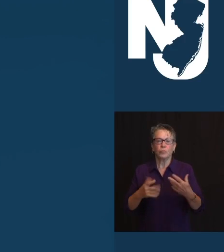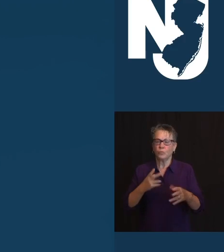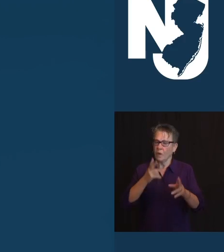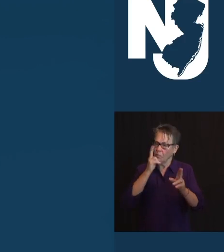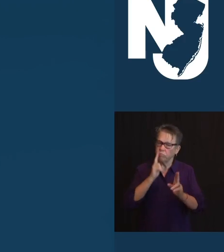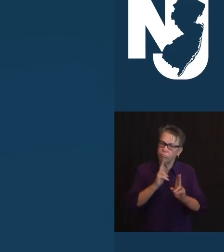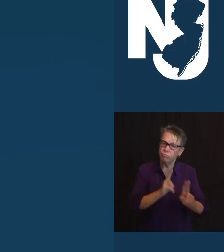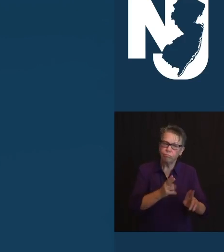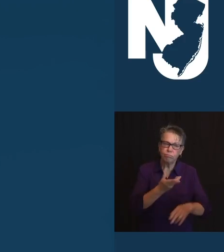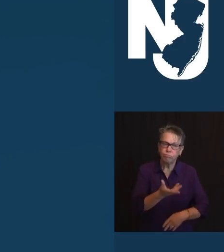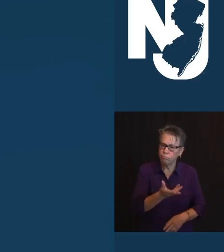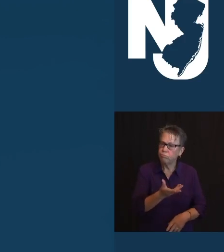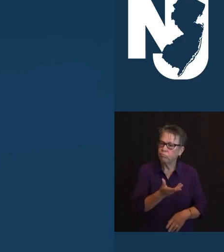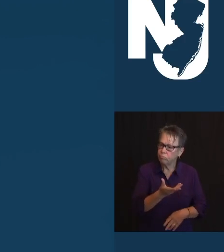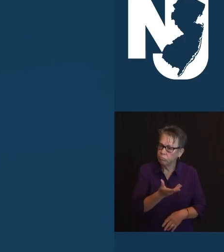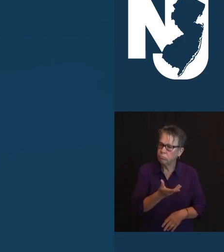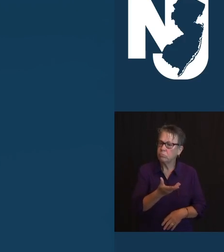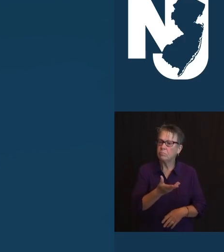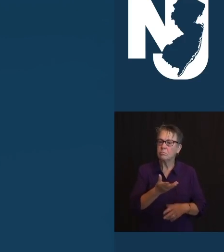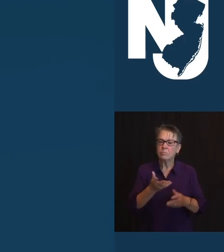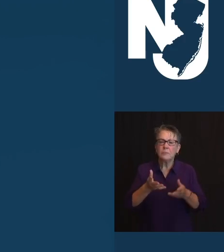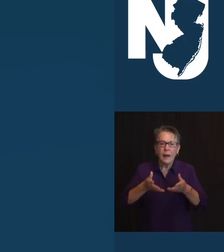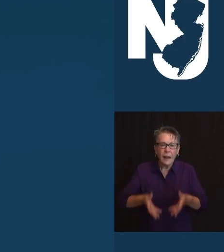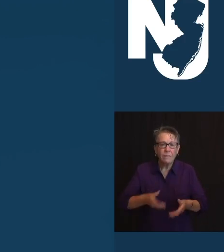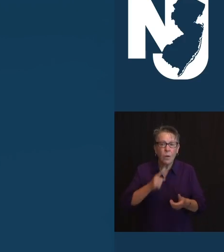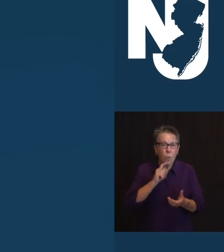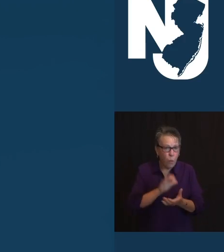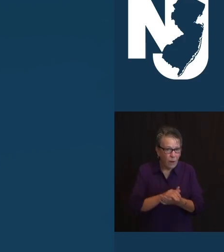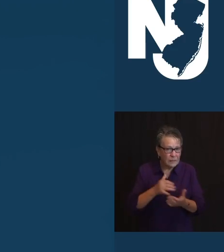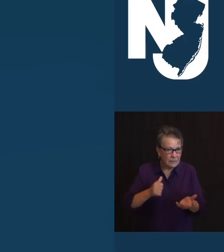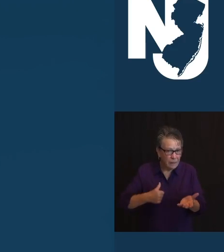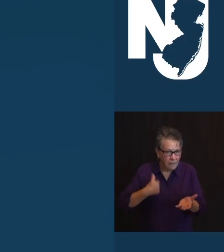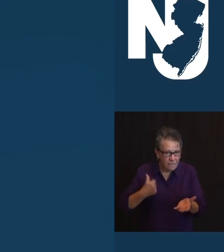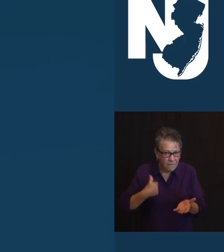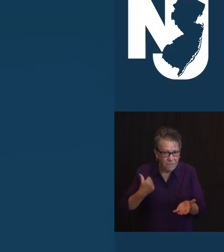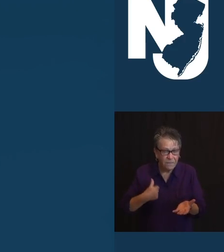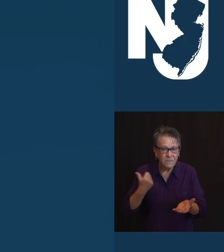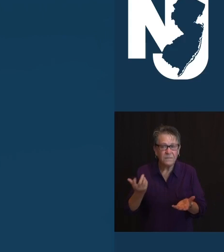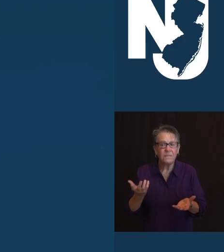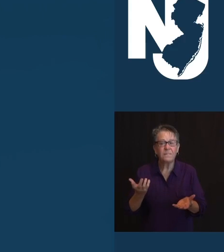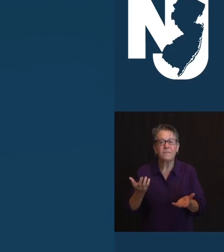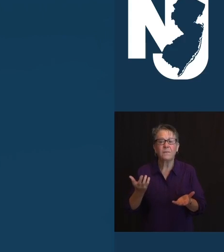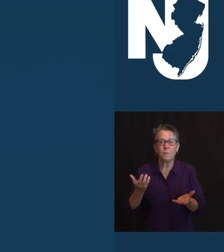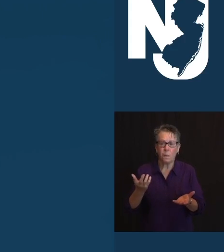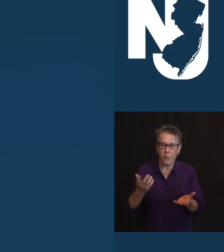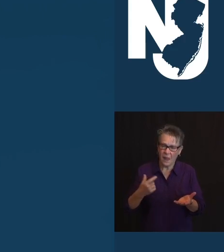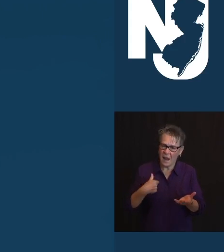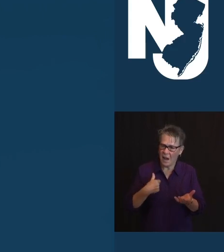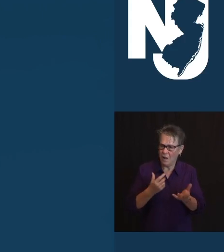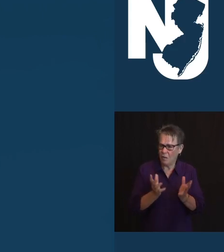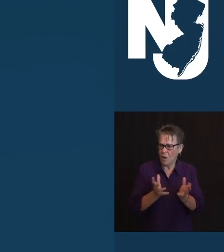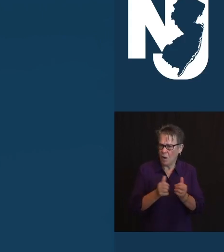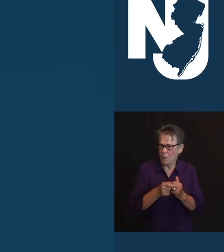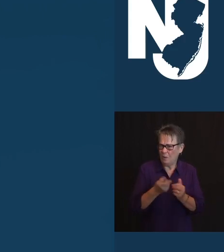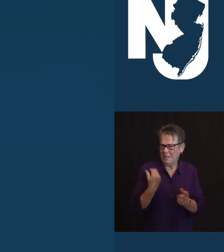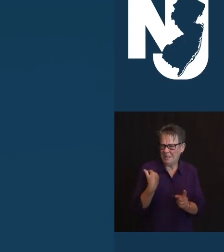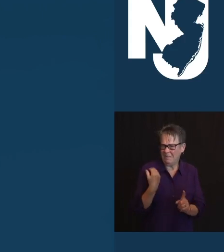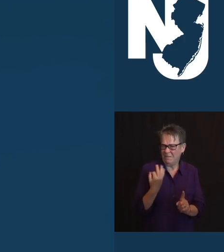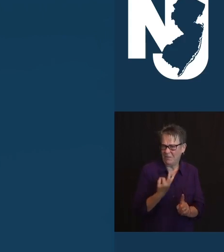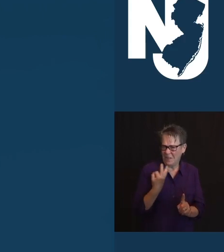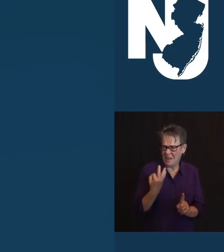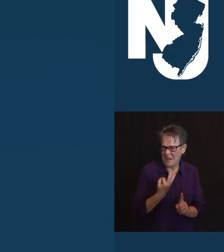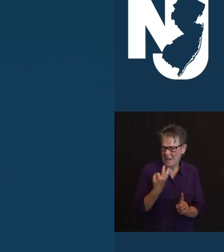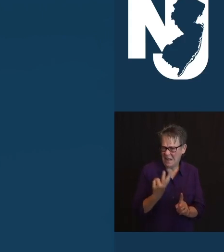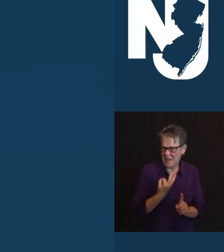leaves behind Gail, again on the right, and she and I had the great honor of speaking with her on Friday. After 59 years